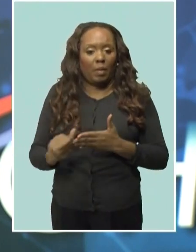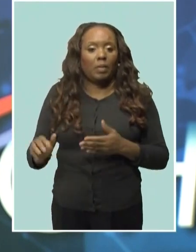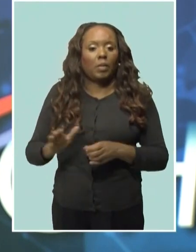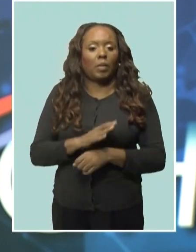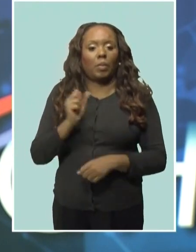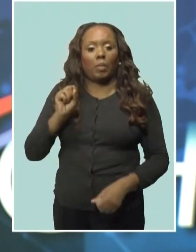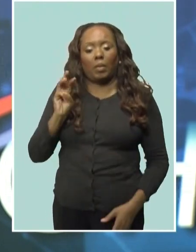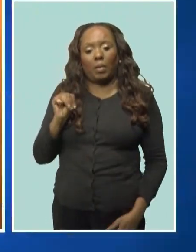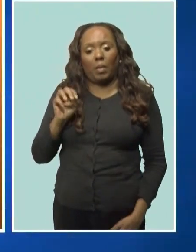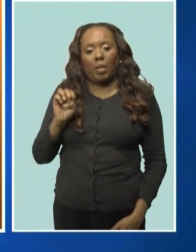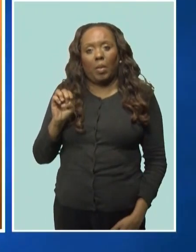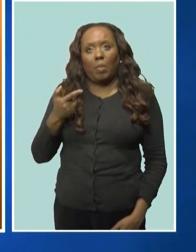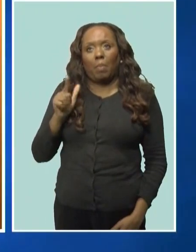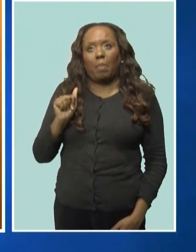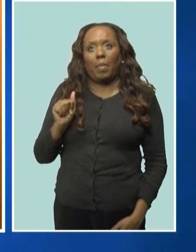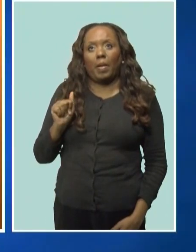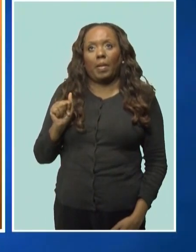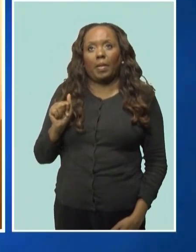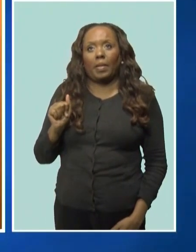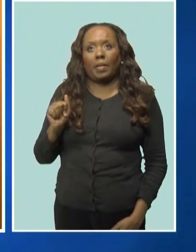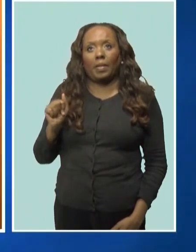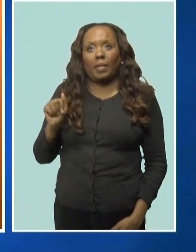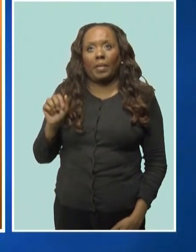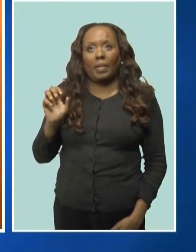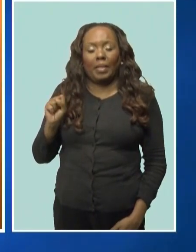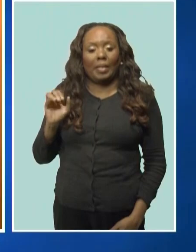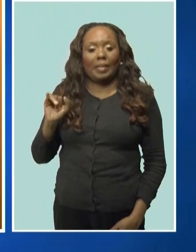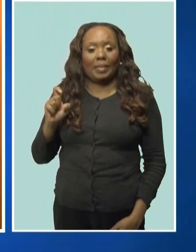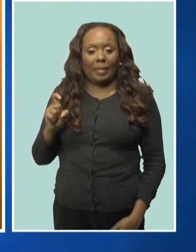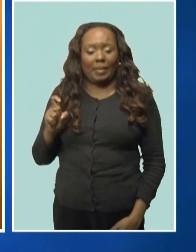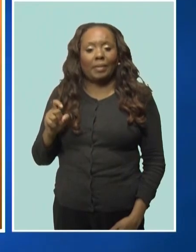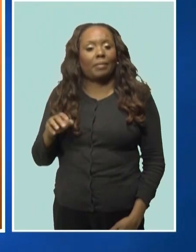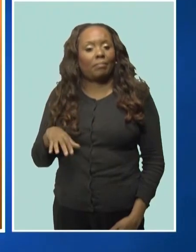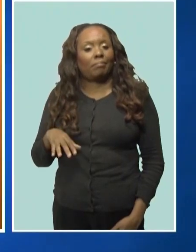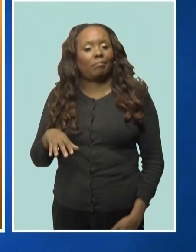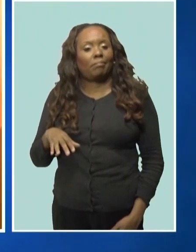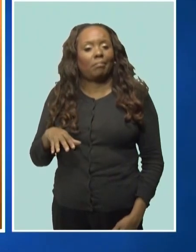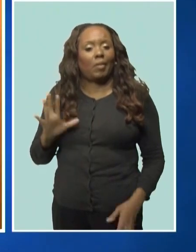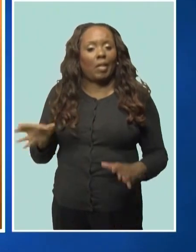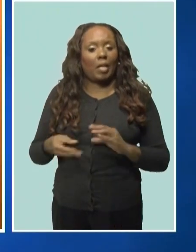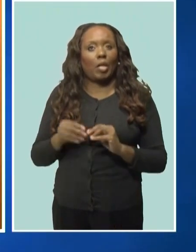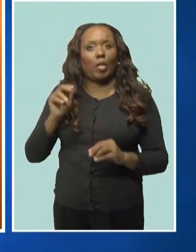because he's the winner of the Barbados Lottery's Mega 6 jackpot of